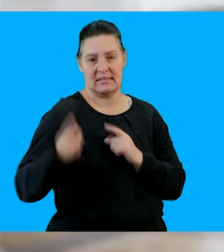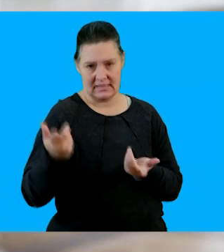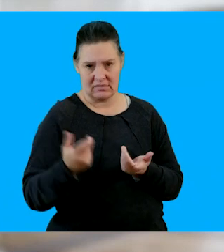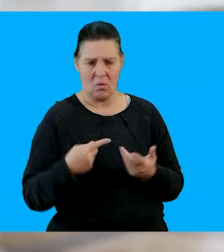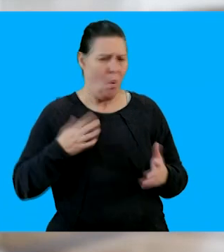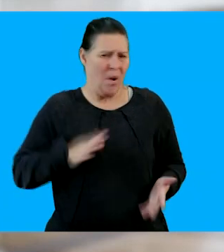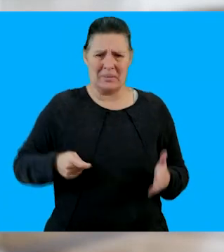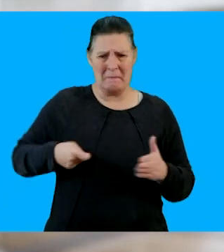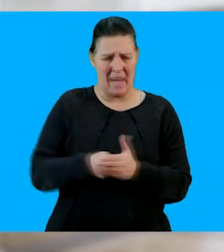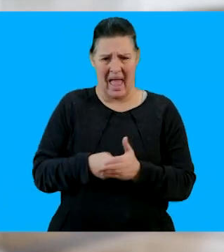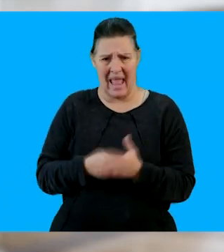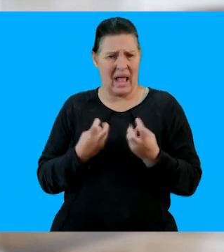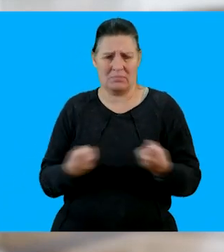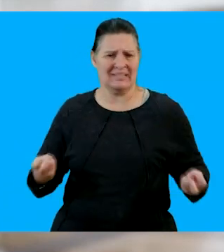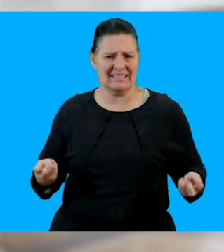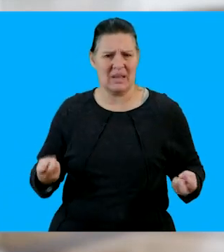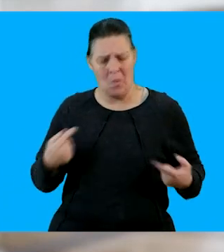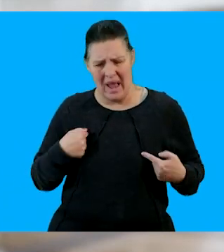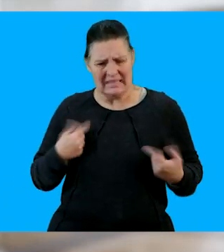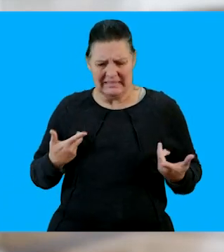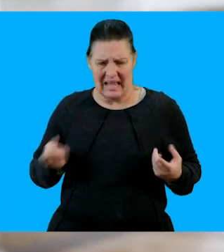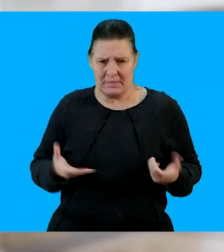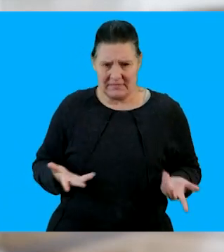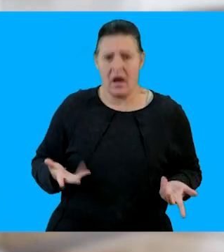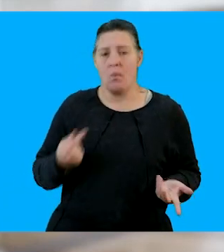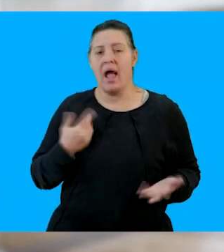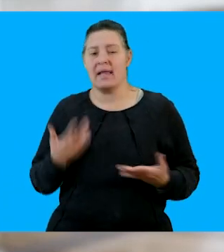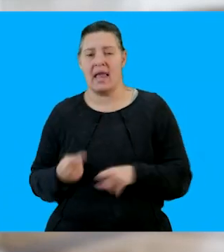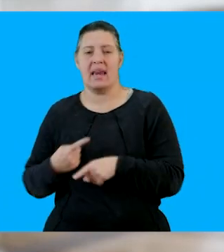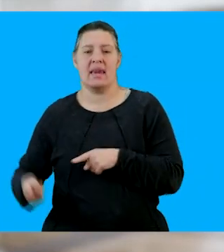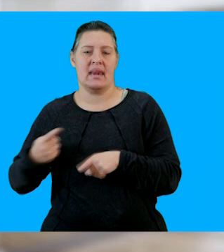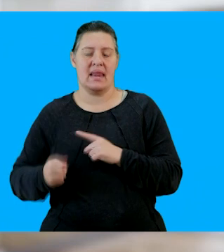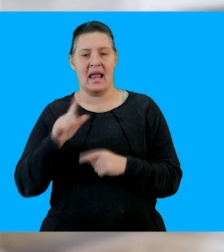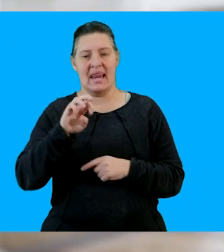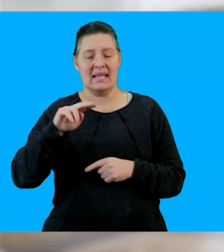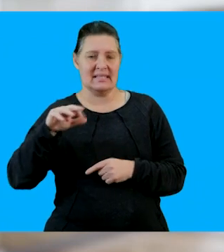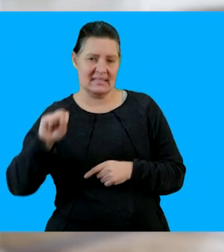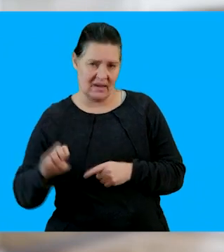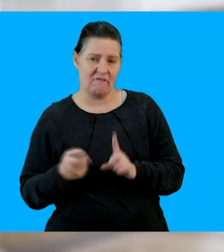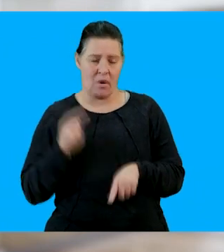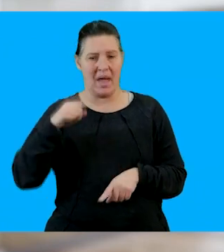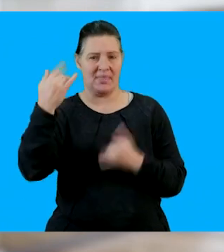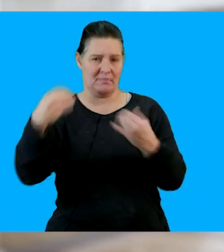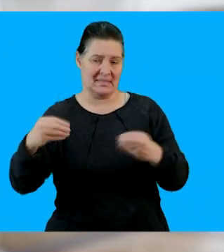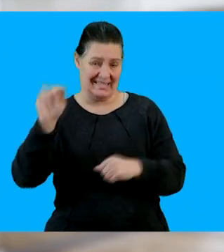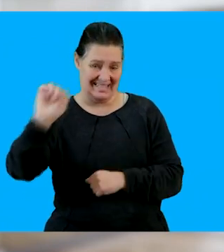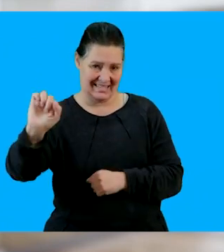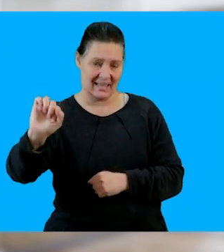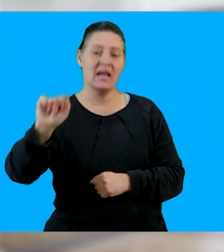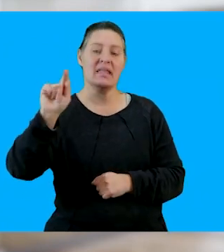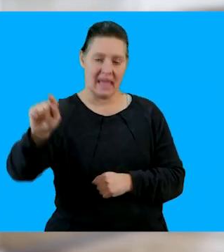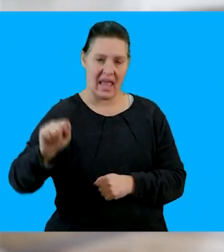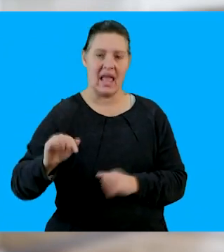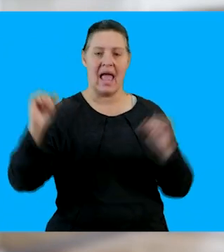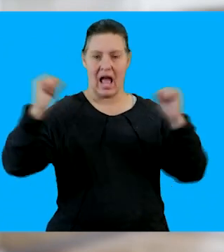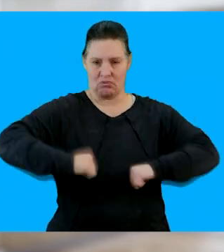you don't want to buy equipments for your business, you can actually lease them from other company, whereby there will